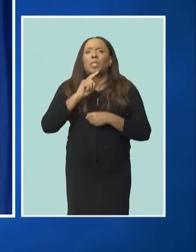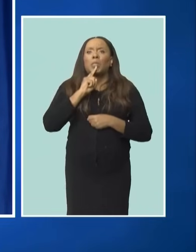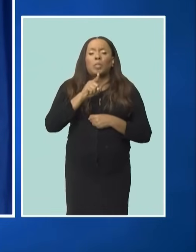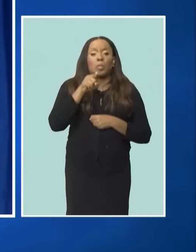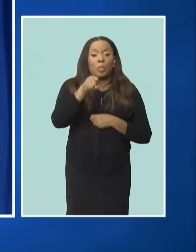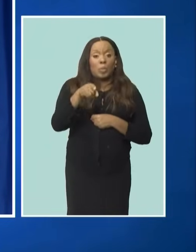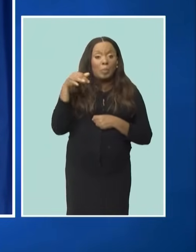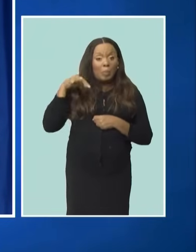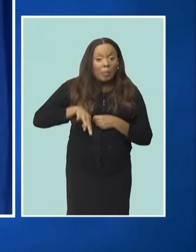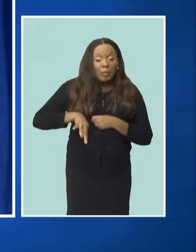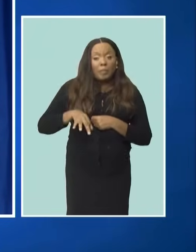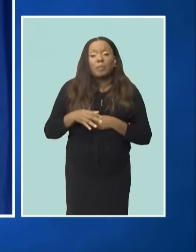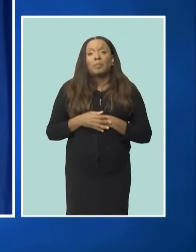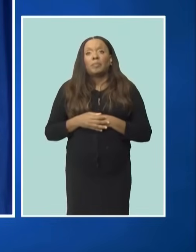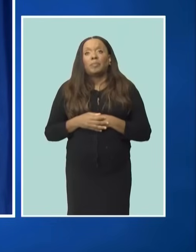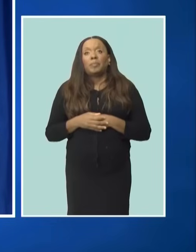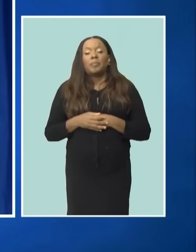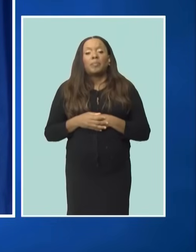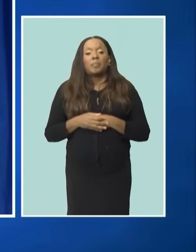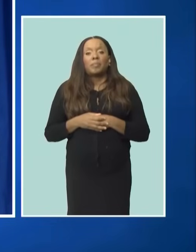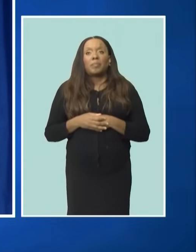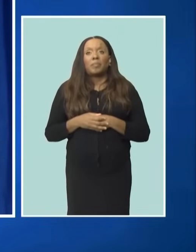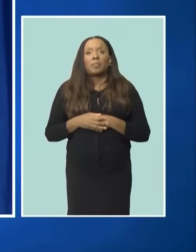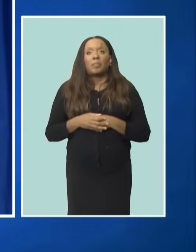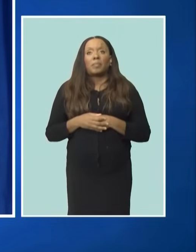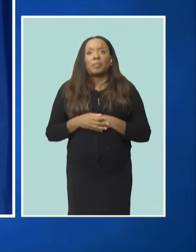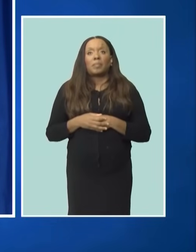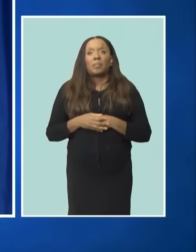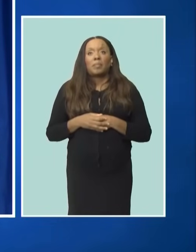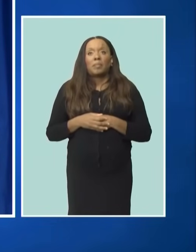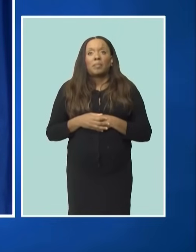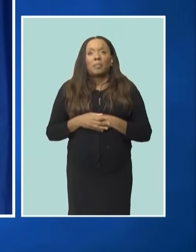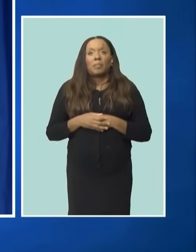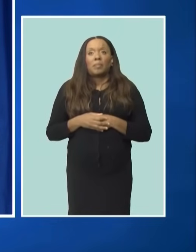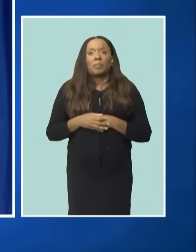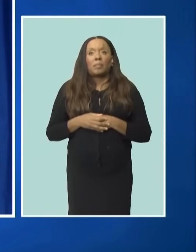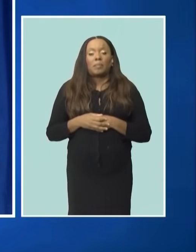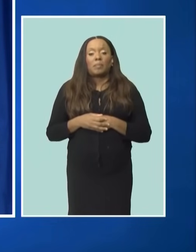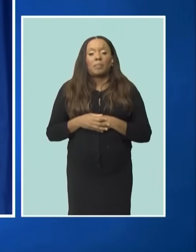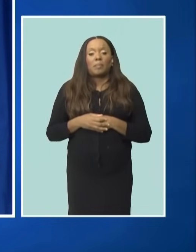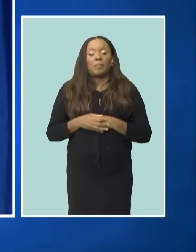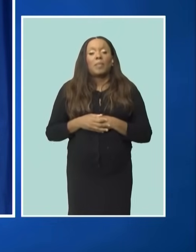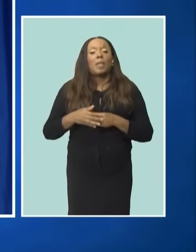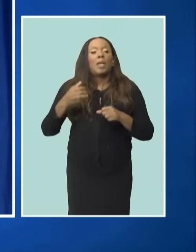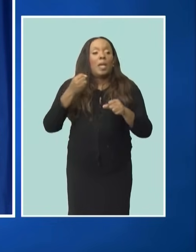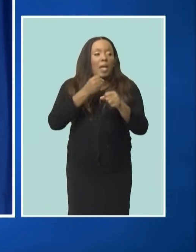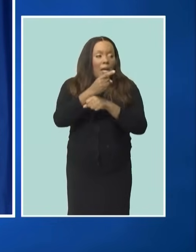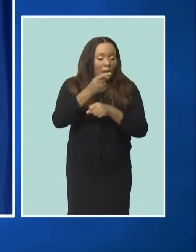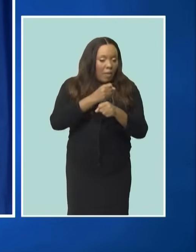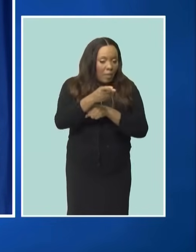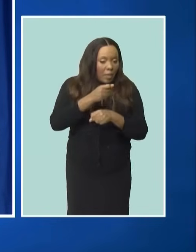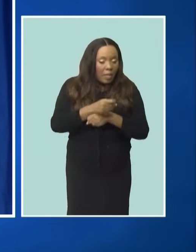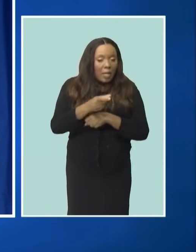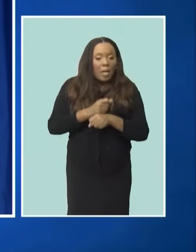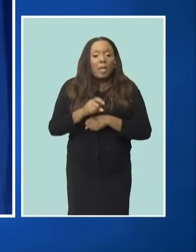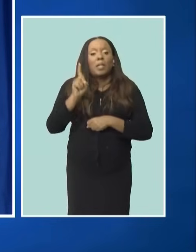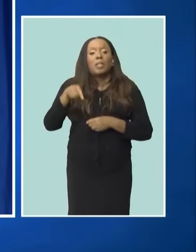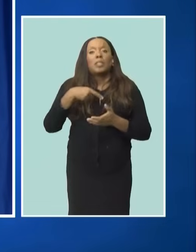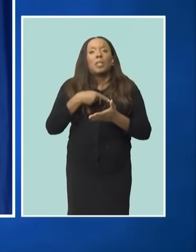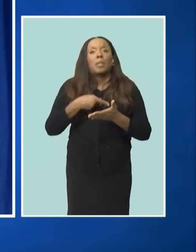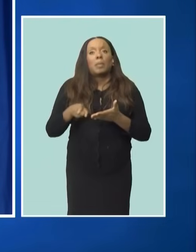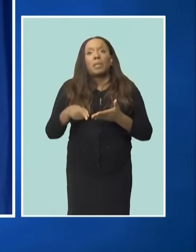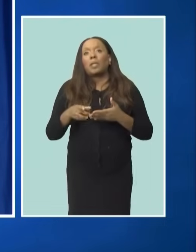is that in a particular year you have contributed not less than $1,200. And we say not less